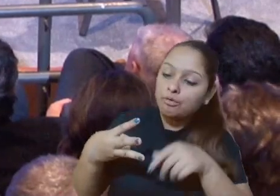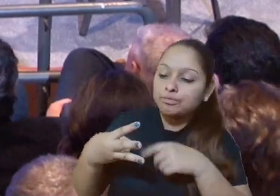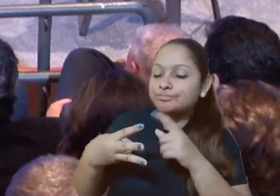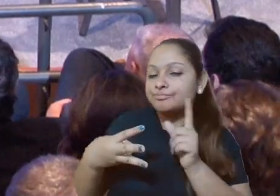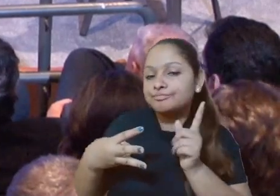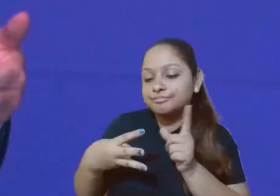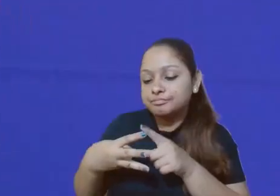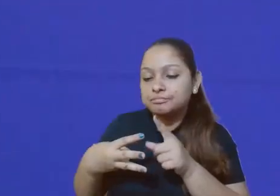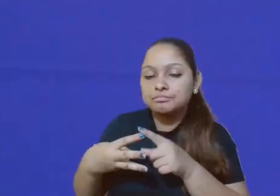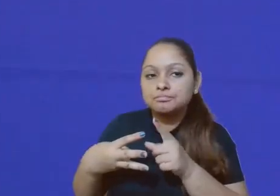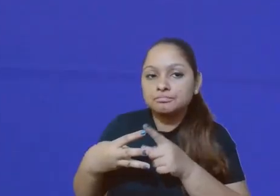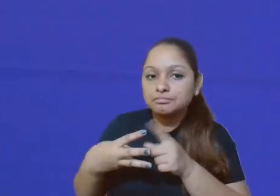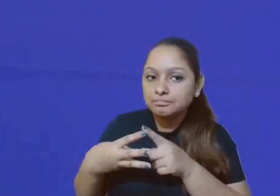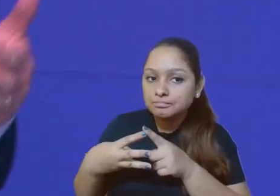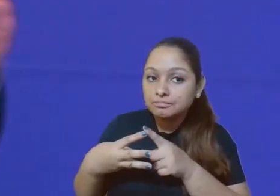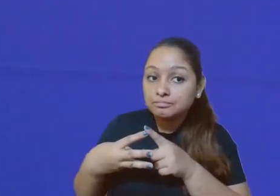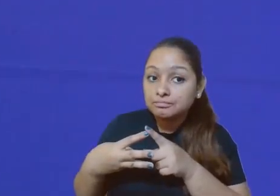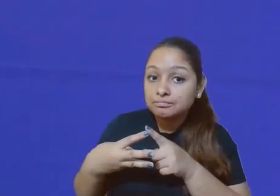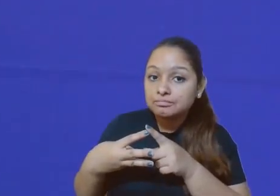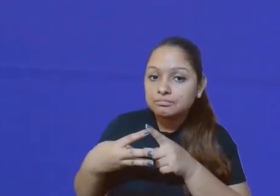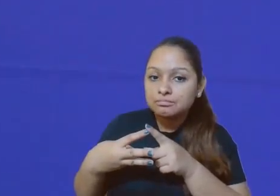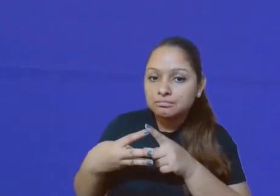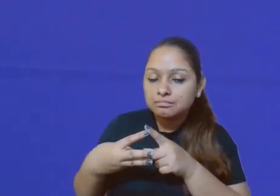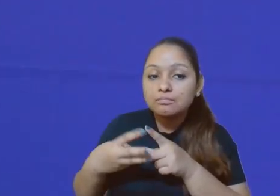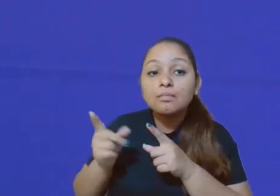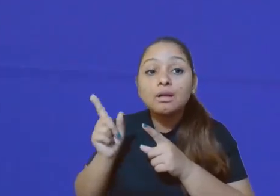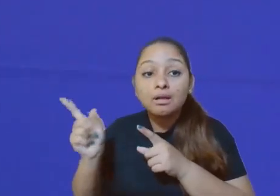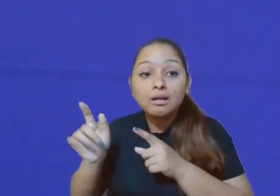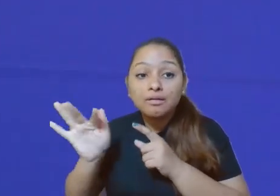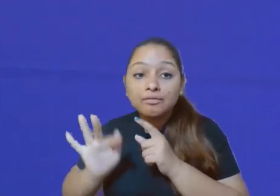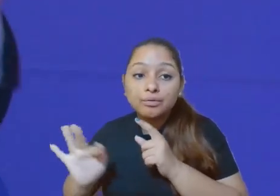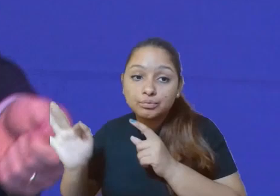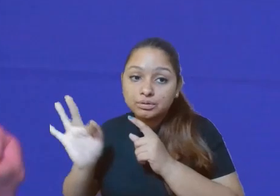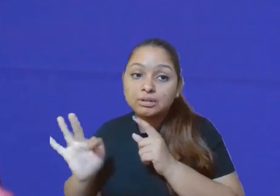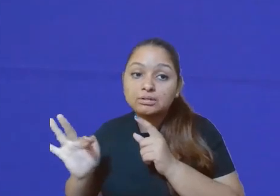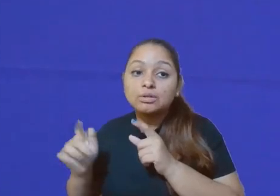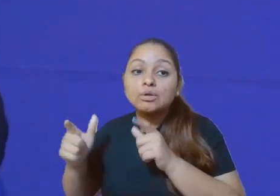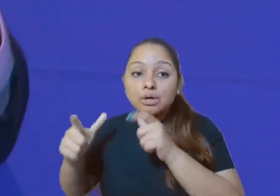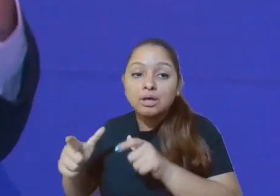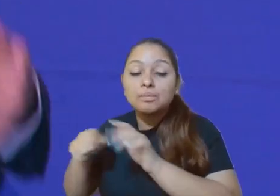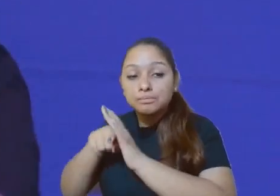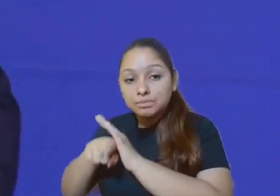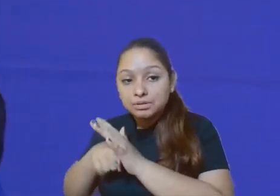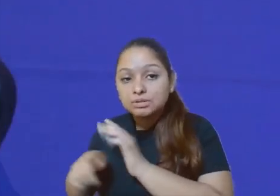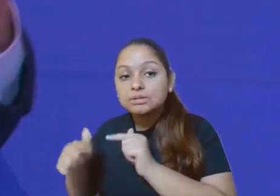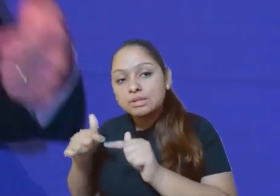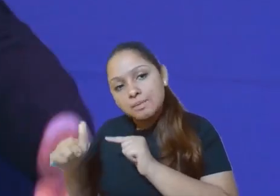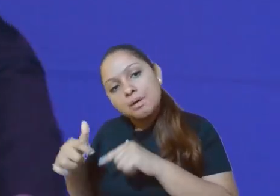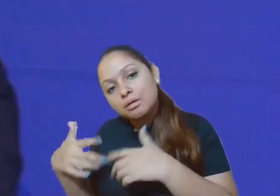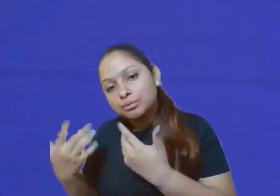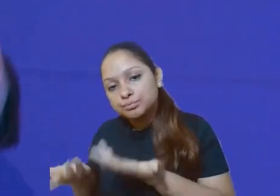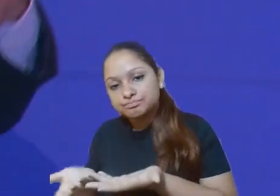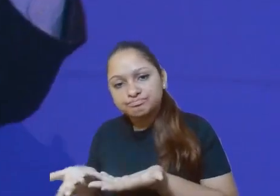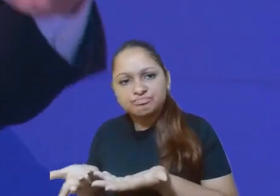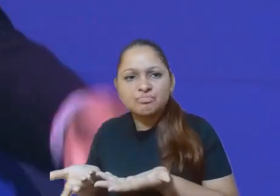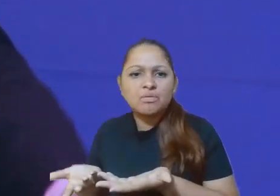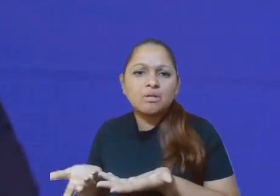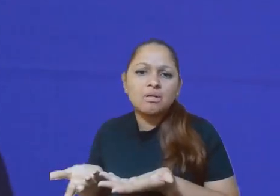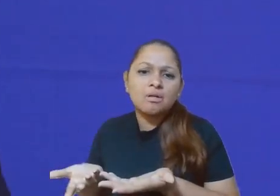can look at. The first thing is that in the university, in your research center, go to the